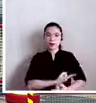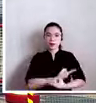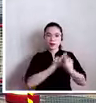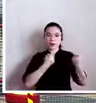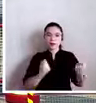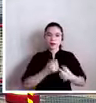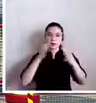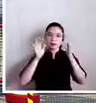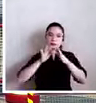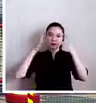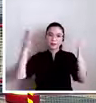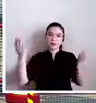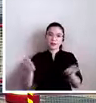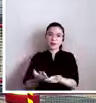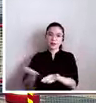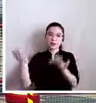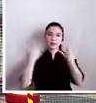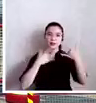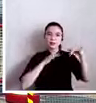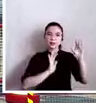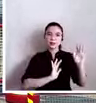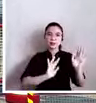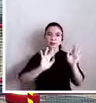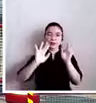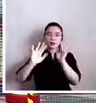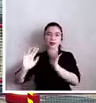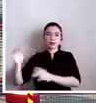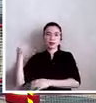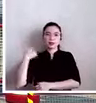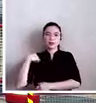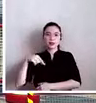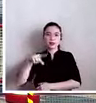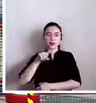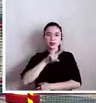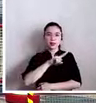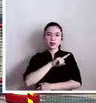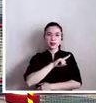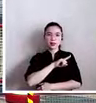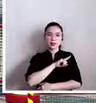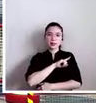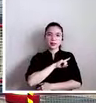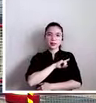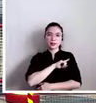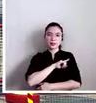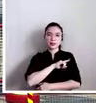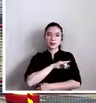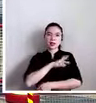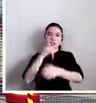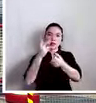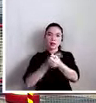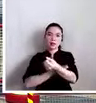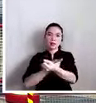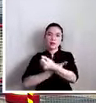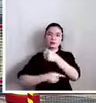Have mercy on us. Lamb